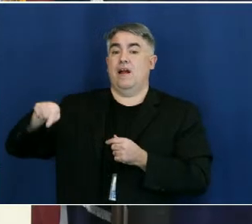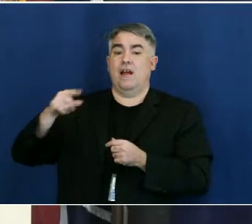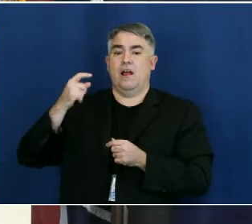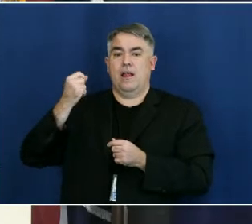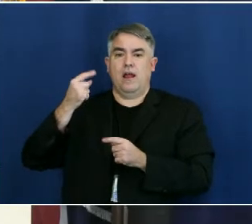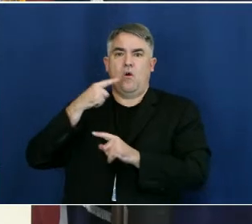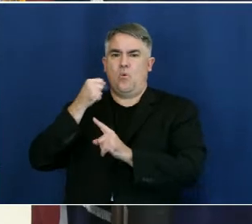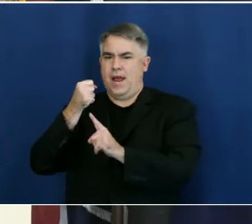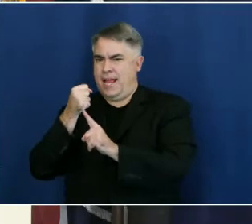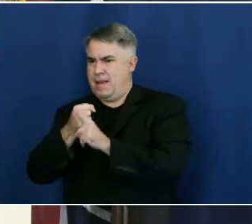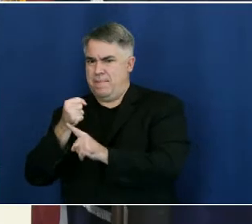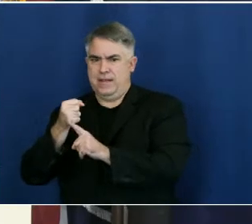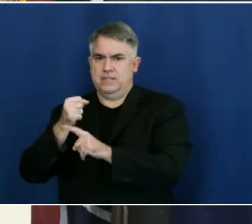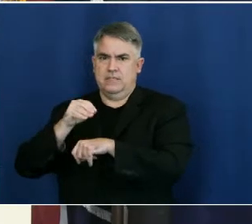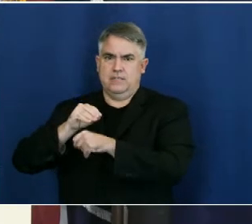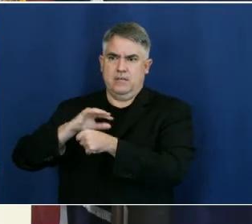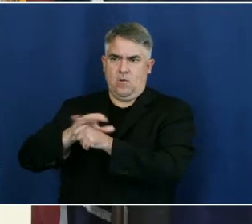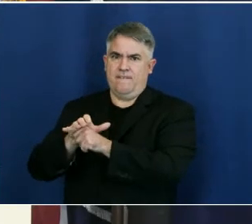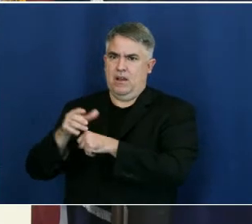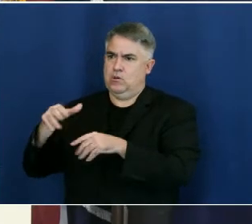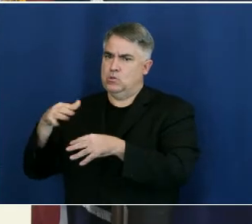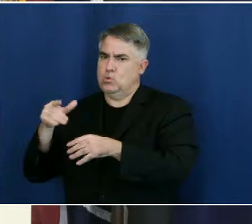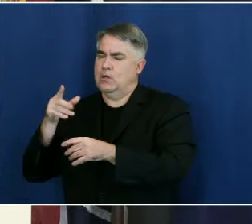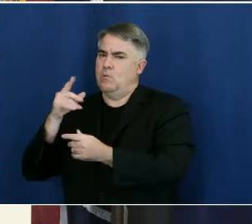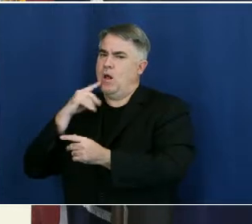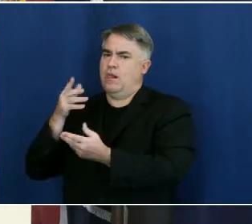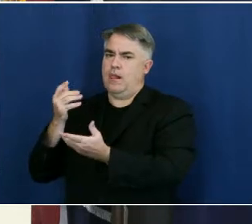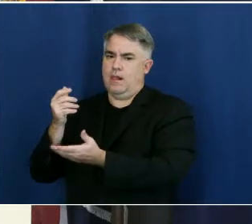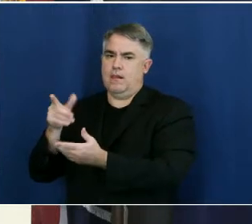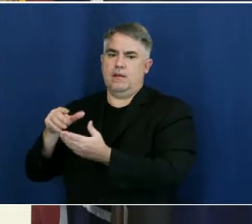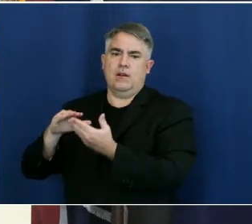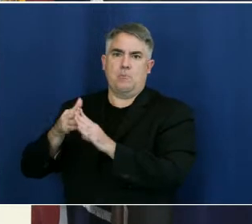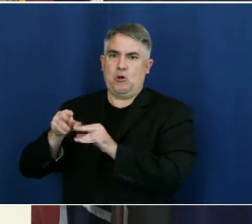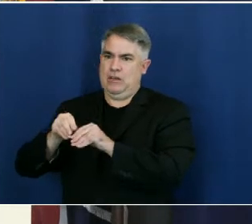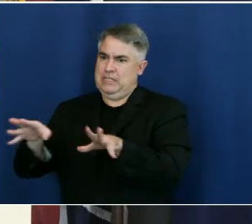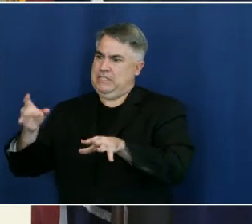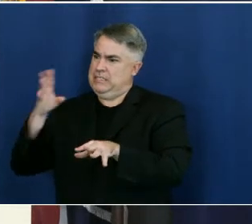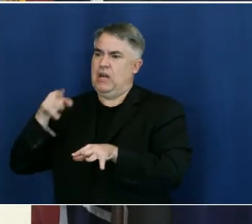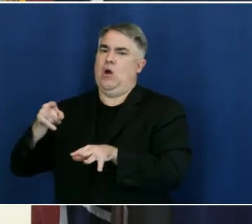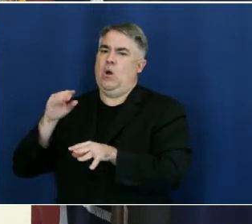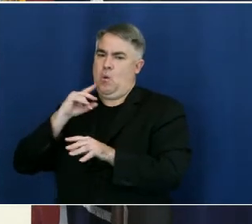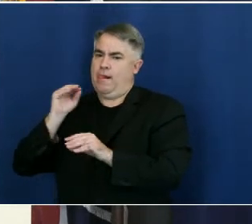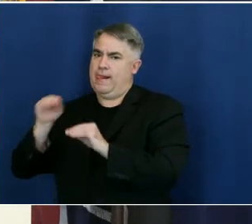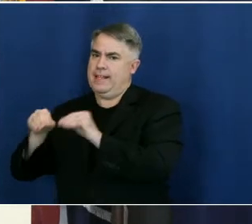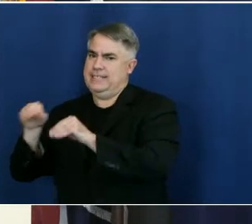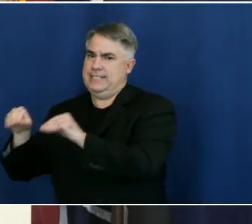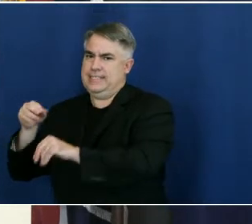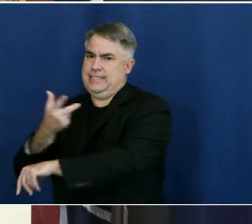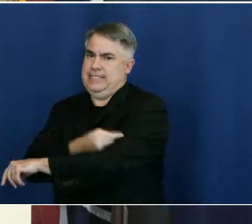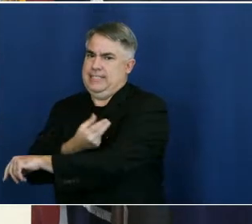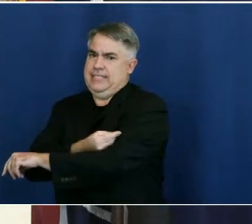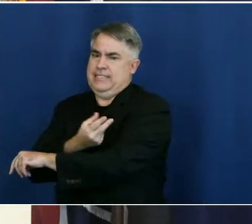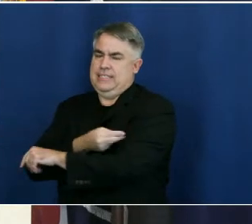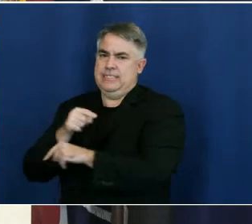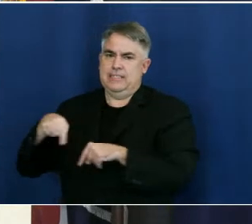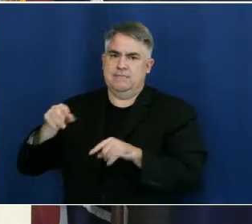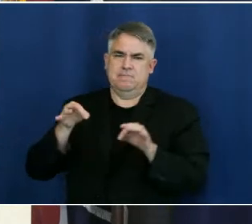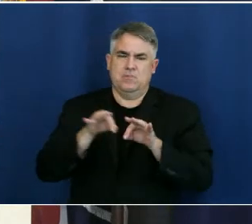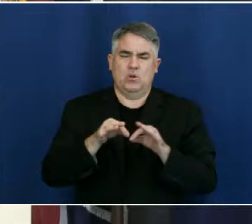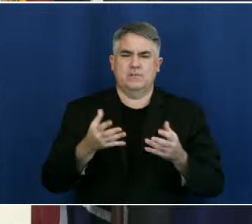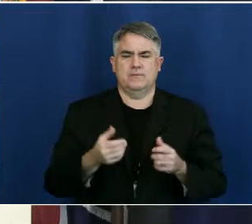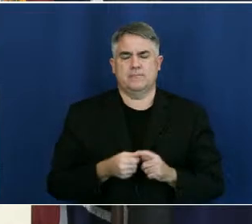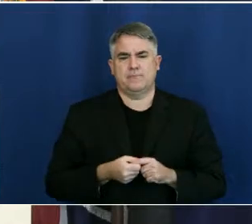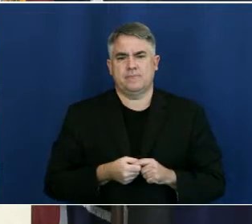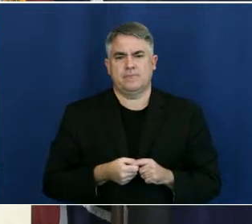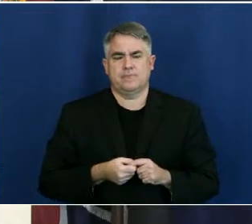to receive the vaccine. And Supervisor Vargas will walk you through some of those efforts and programs that we are putting in place now that will help. And